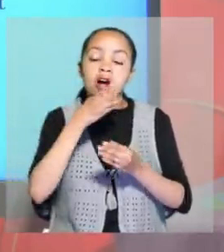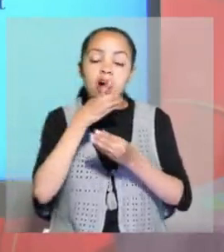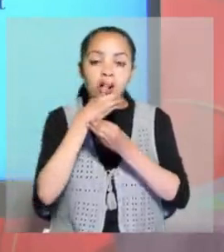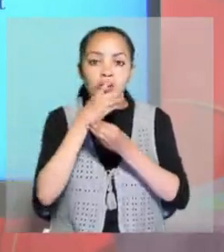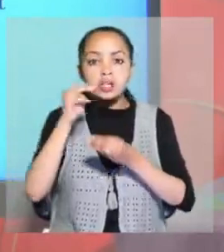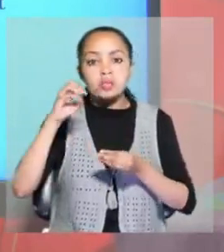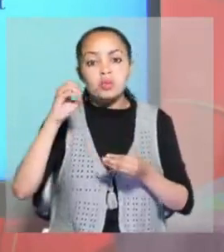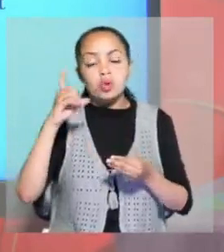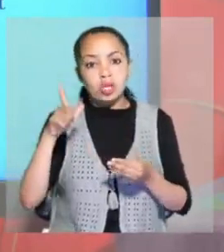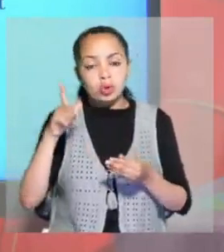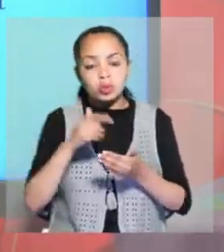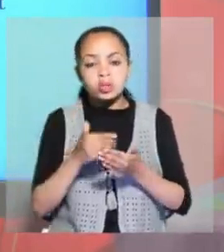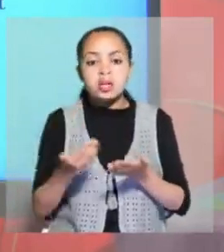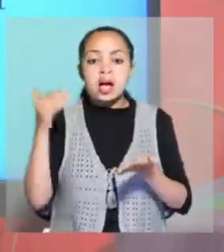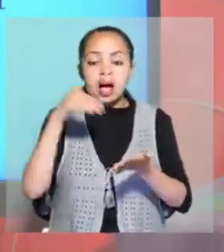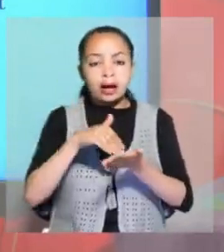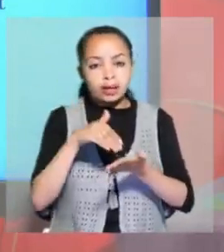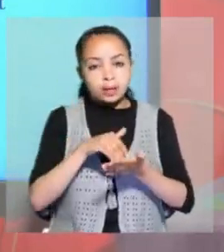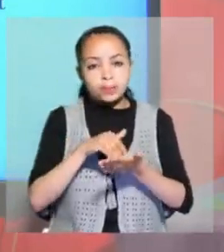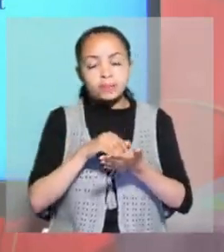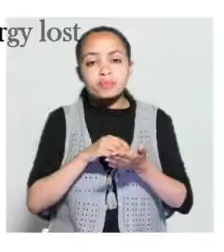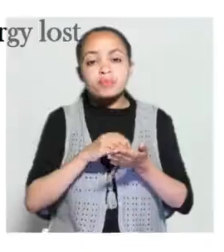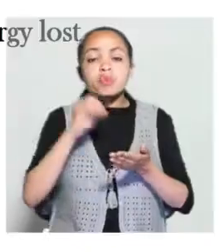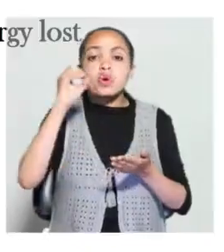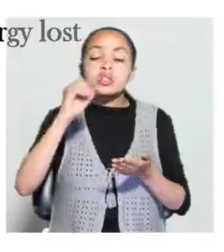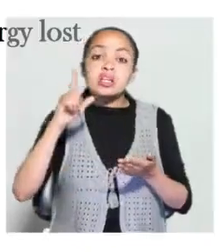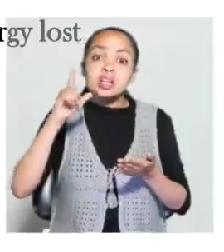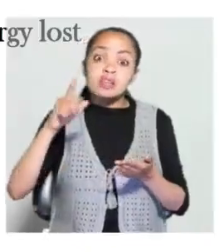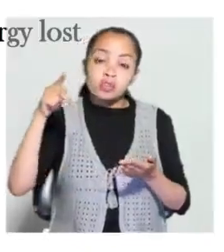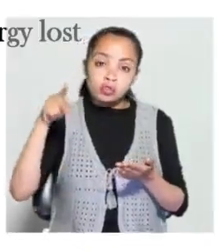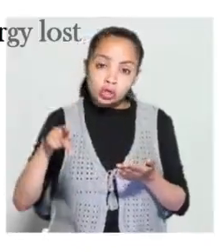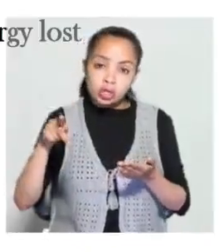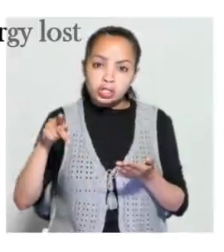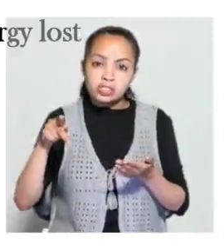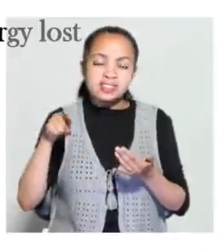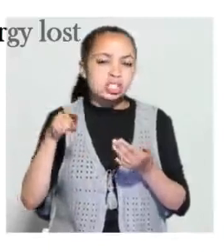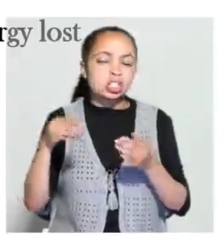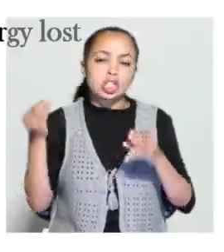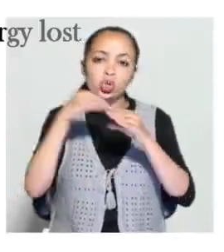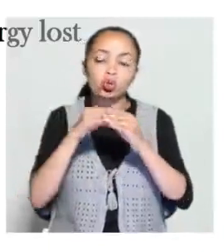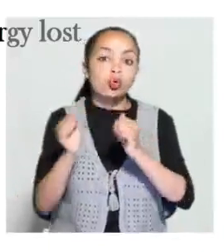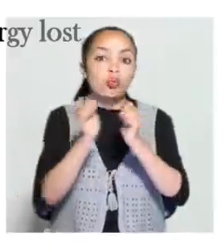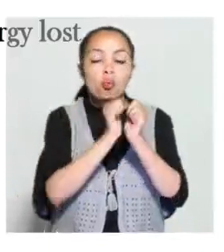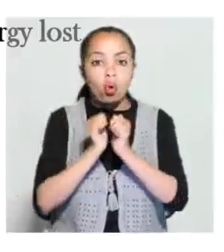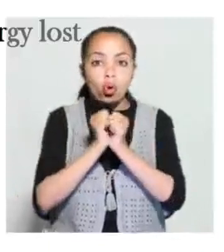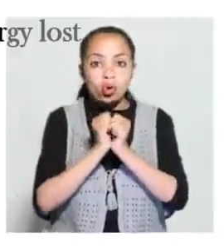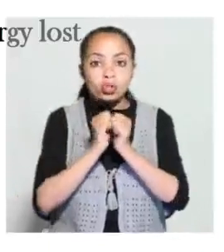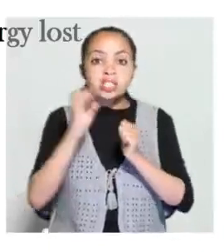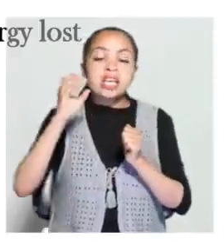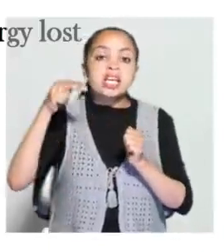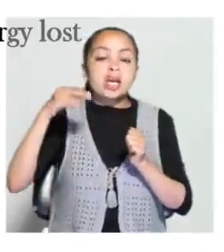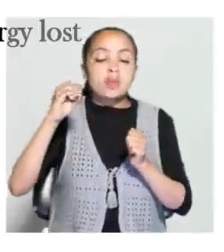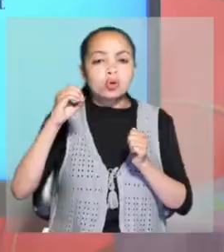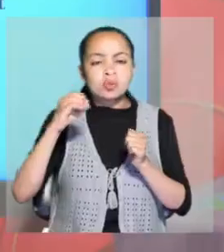molecule. And then again, oxidative level phosphorylation, as it includes both